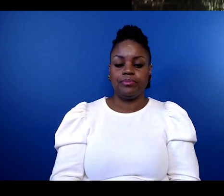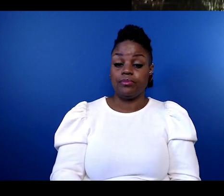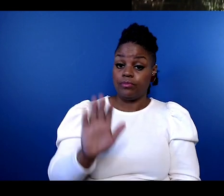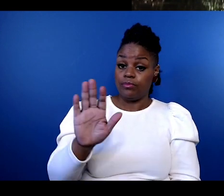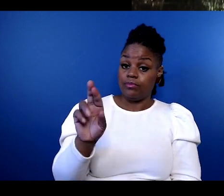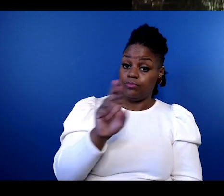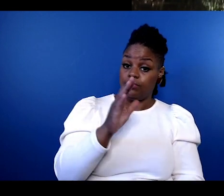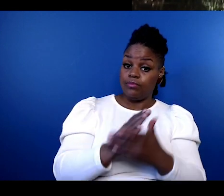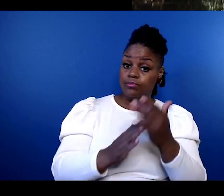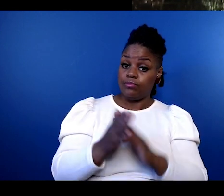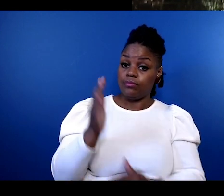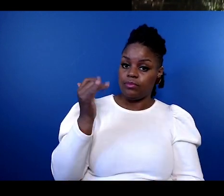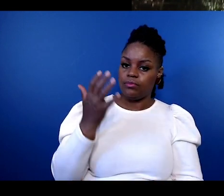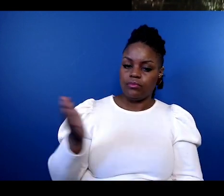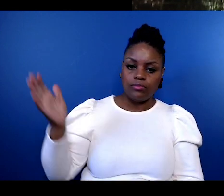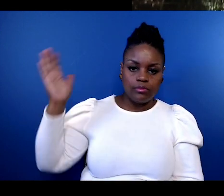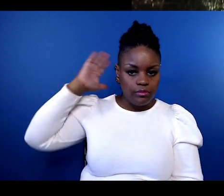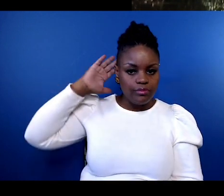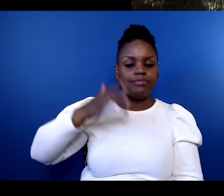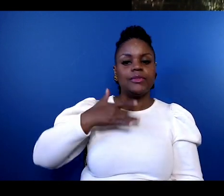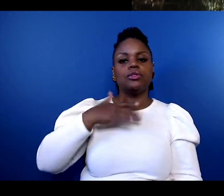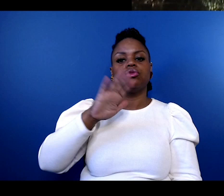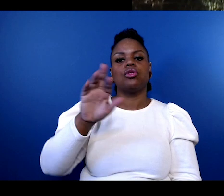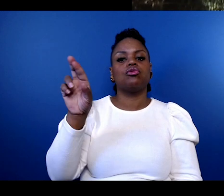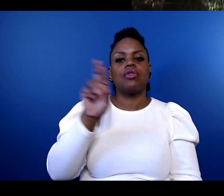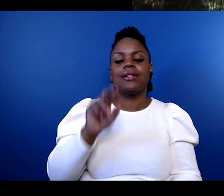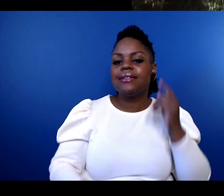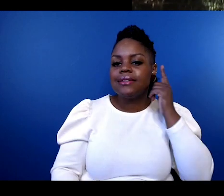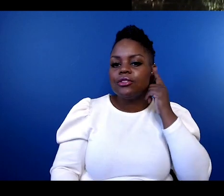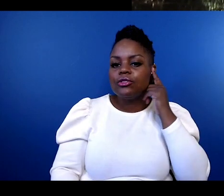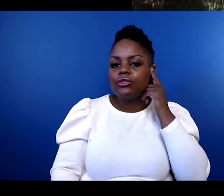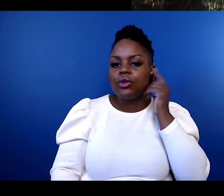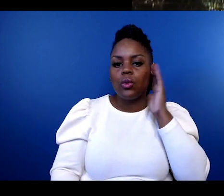Bring the right hand onto the head. We're going to bring the right ear to the right shoulder.